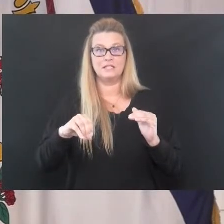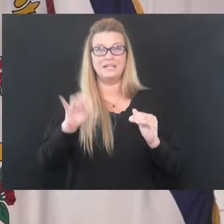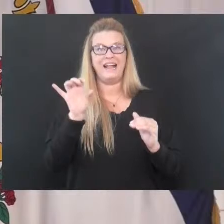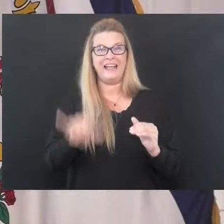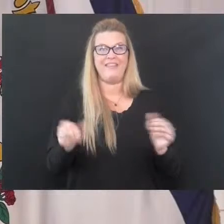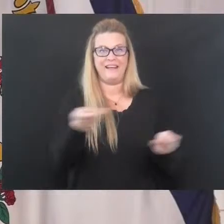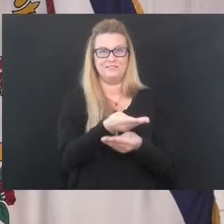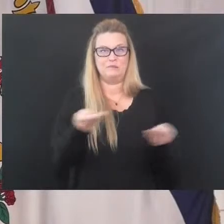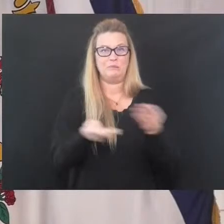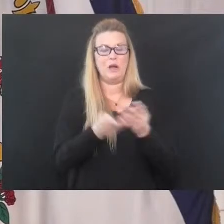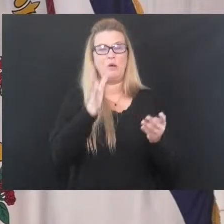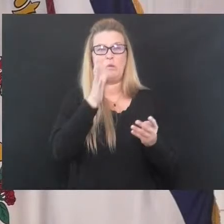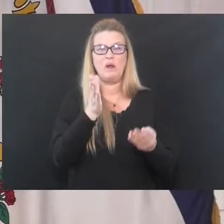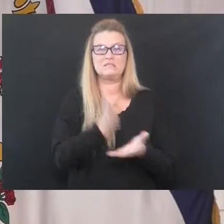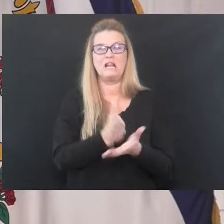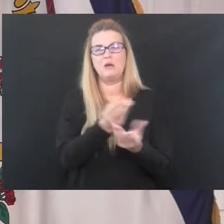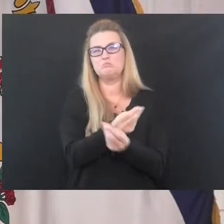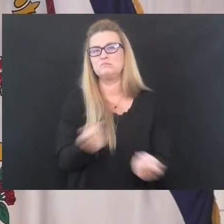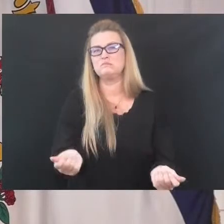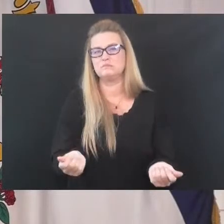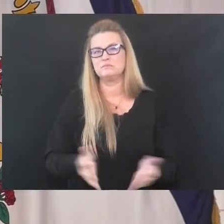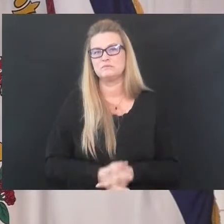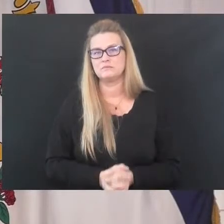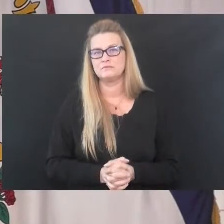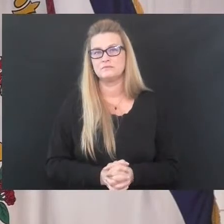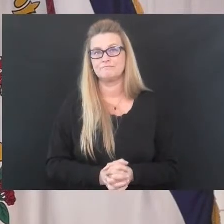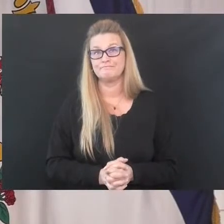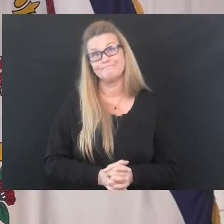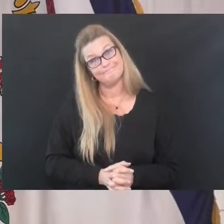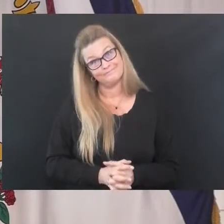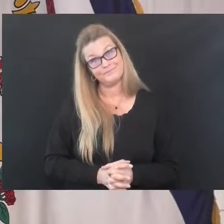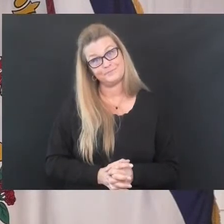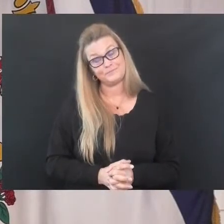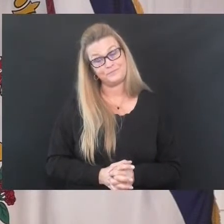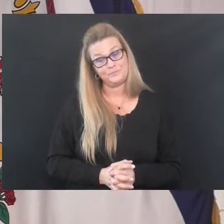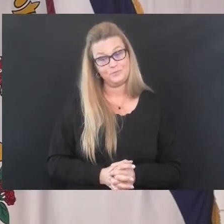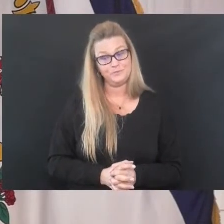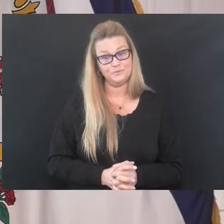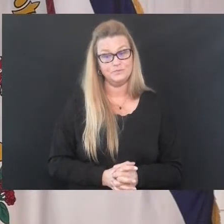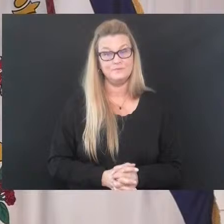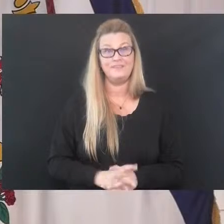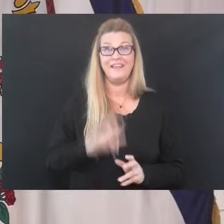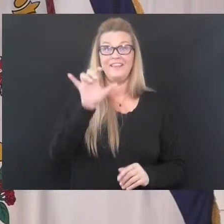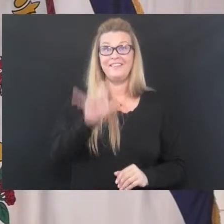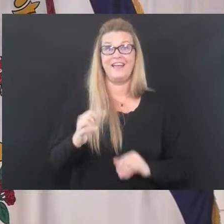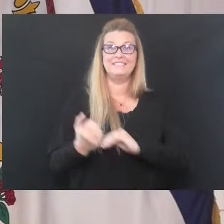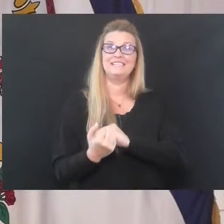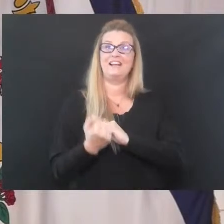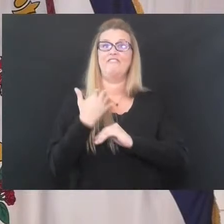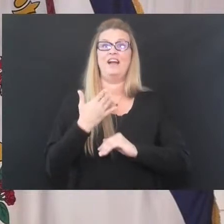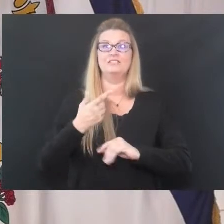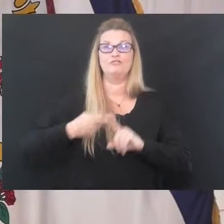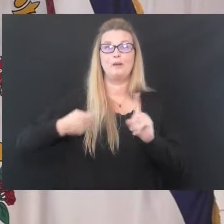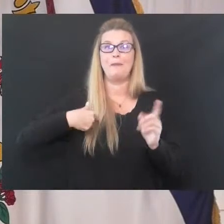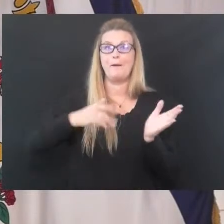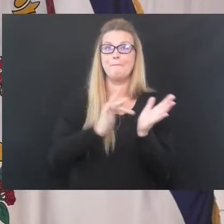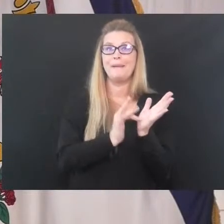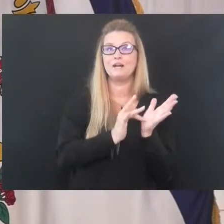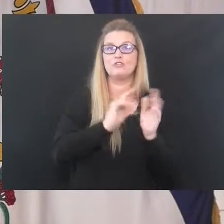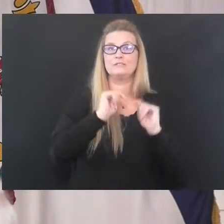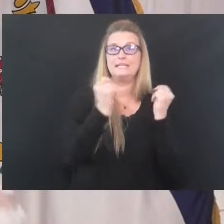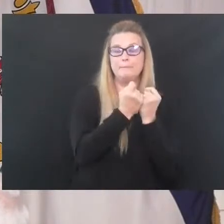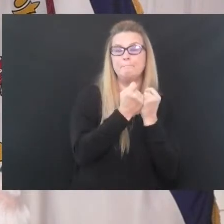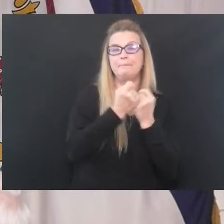down. All I can go by is the advice of our medical team and our